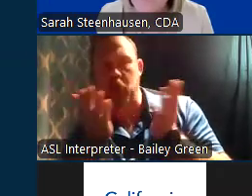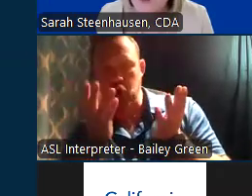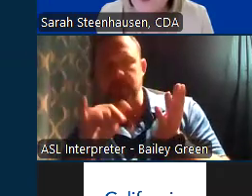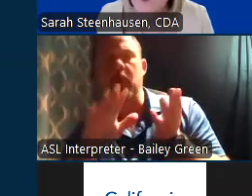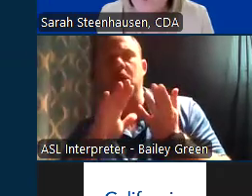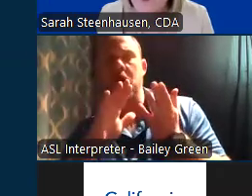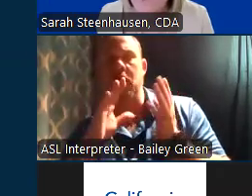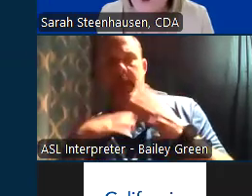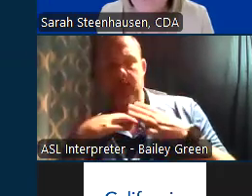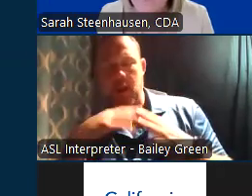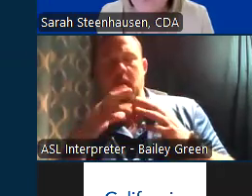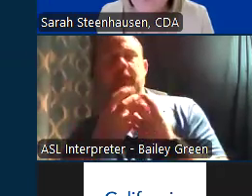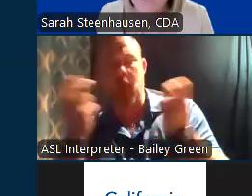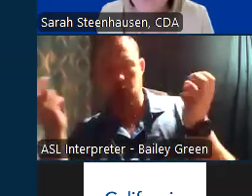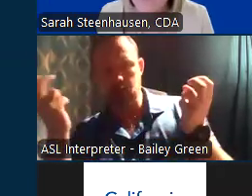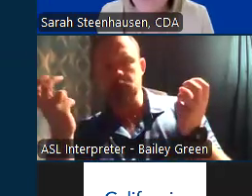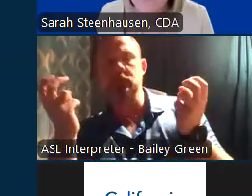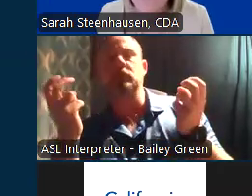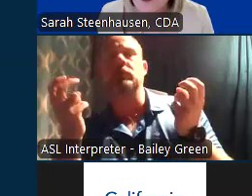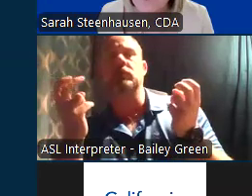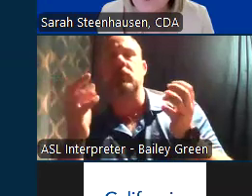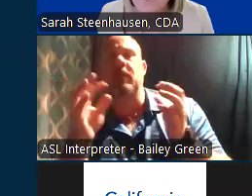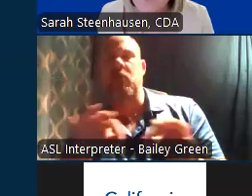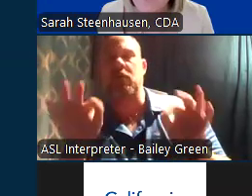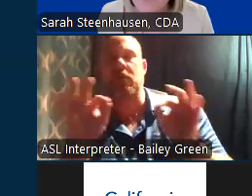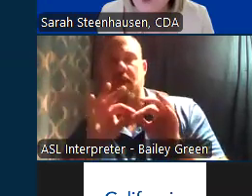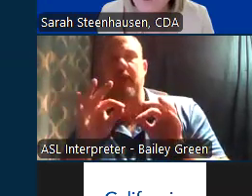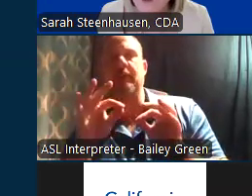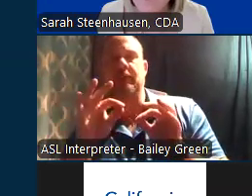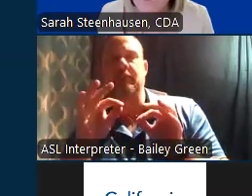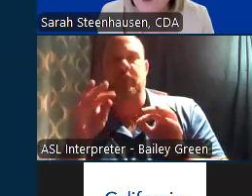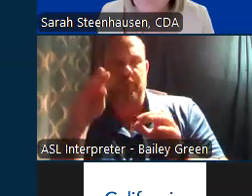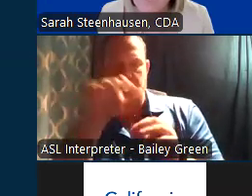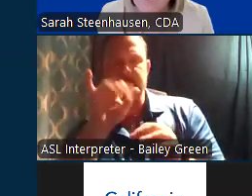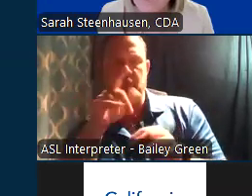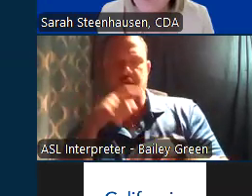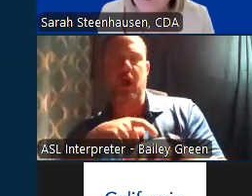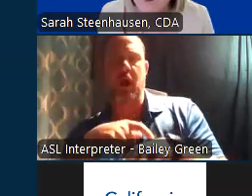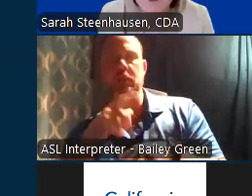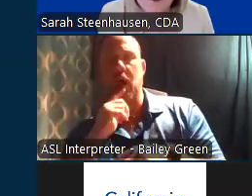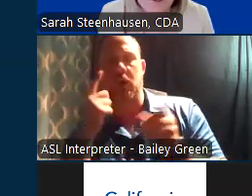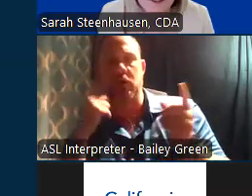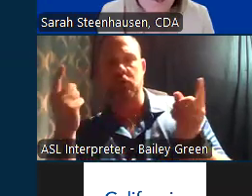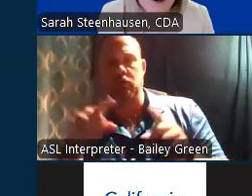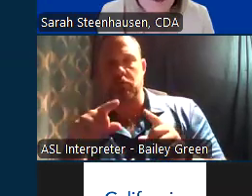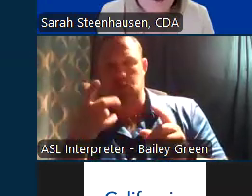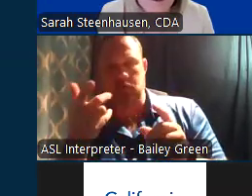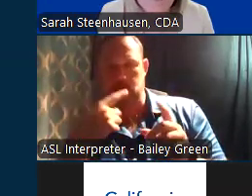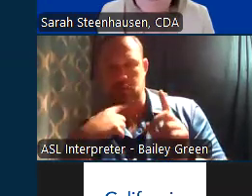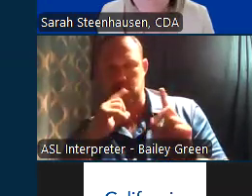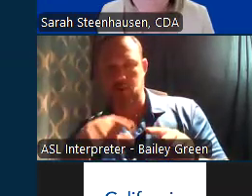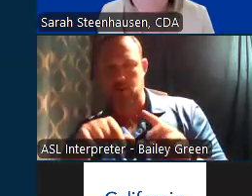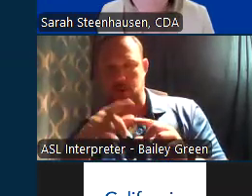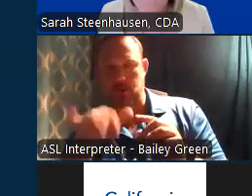beginning of the day want to be the importance of compensating them for their time on that. So absolutely agree. Jackie, do you want to make a remark about